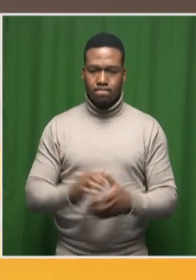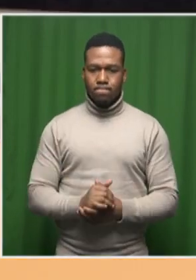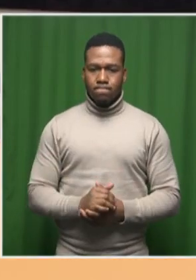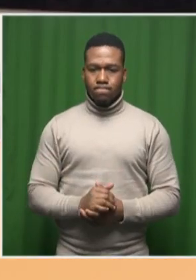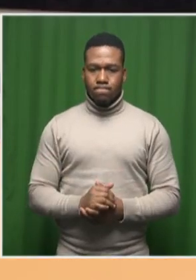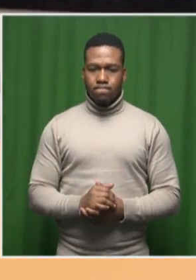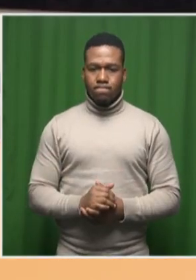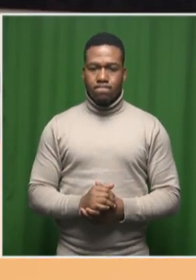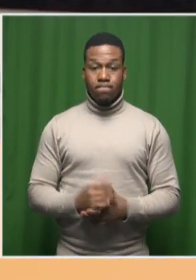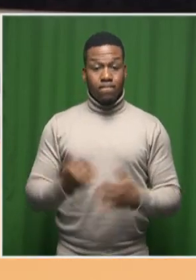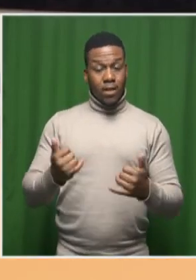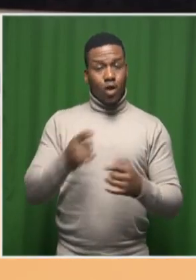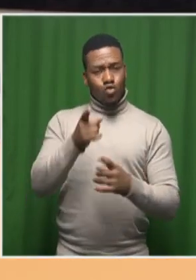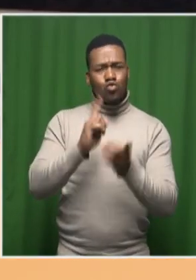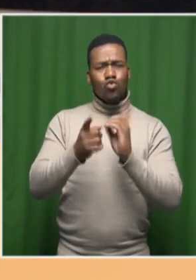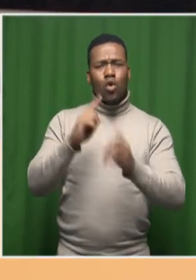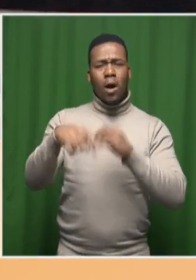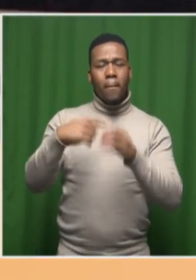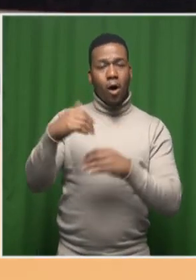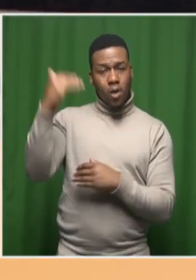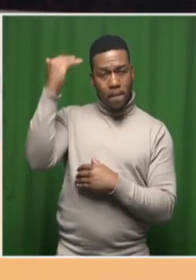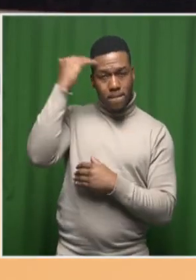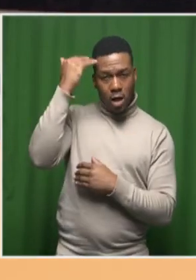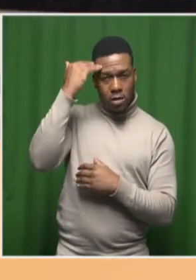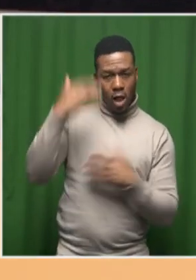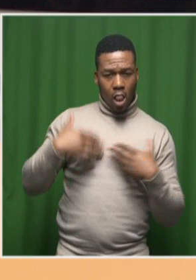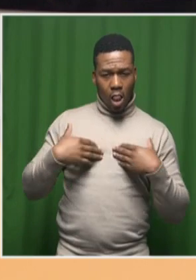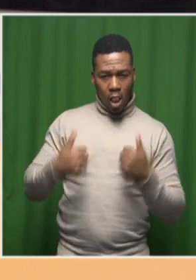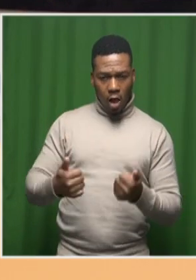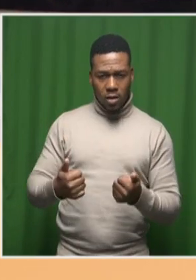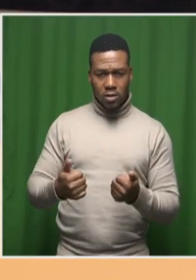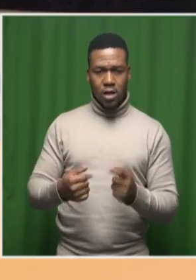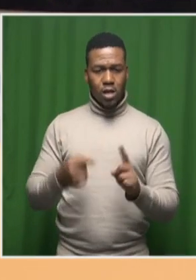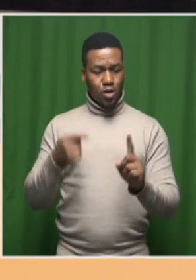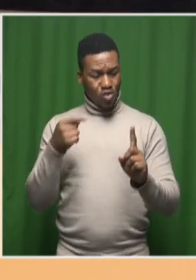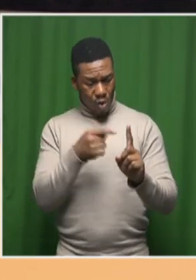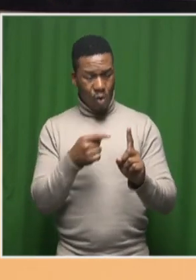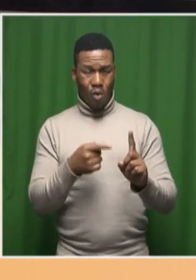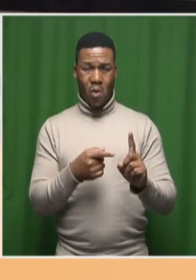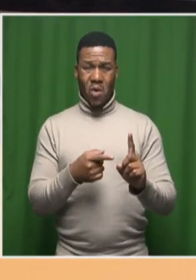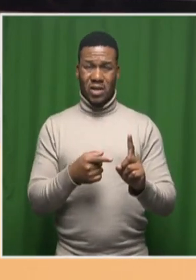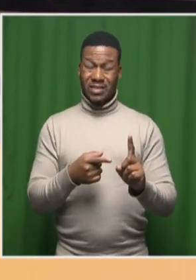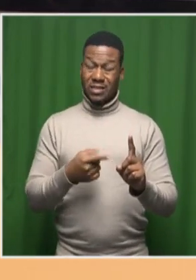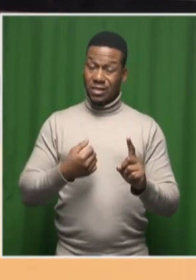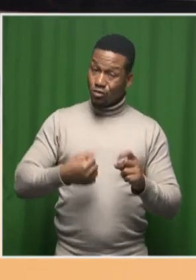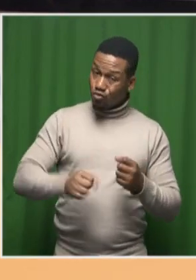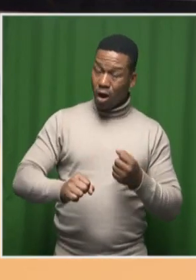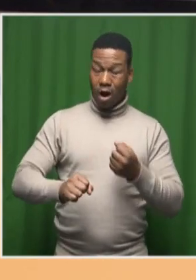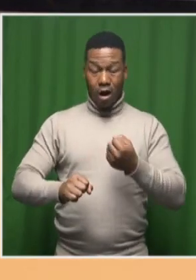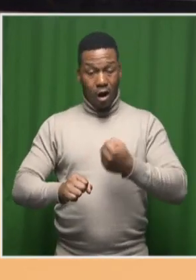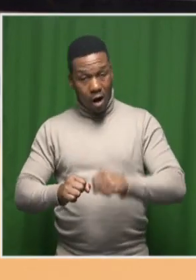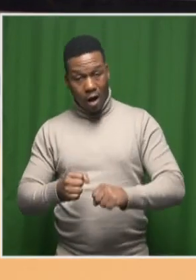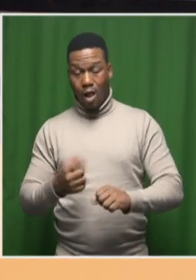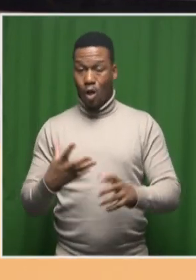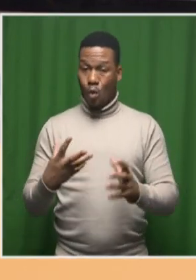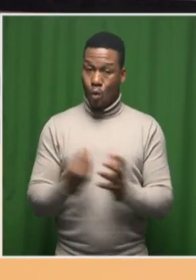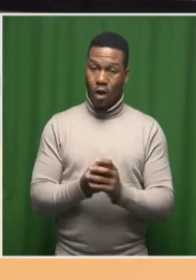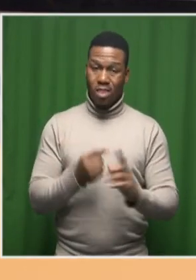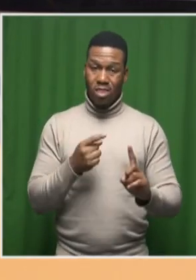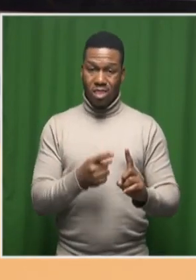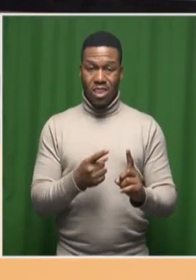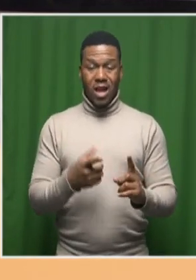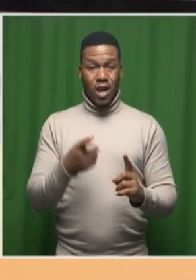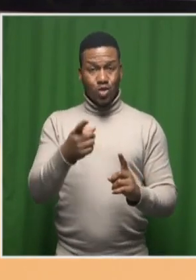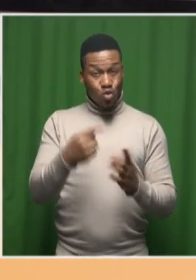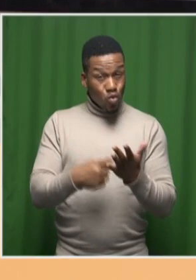just mentioning mental health, I mean, his battle with mental health was well documented. So how much of it is